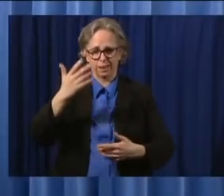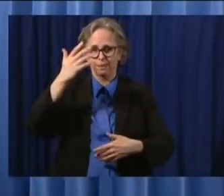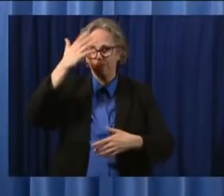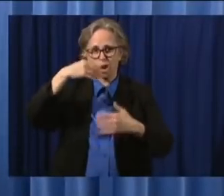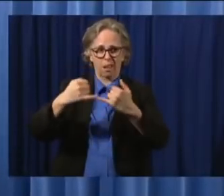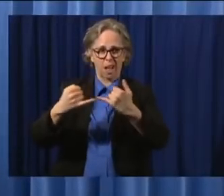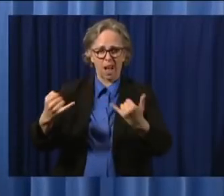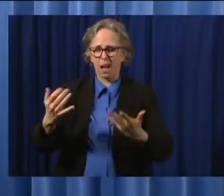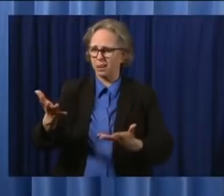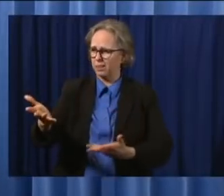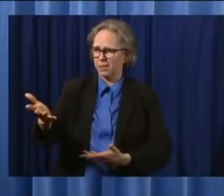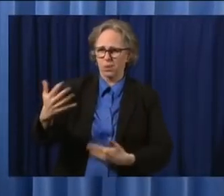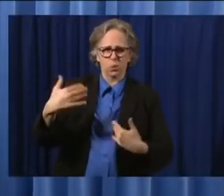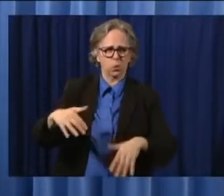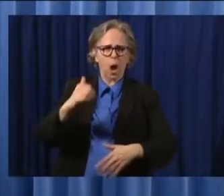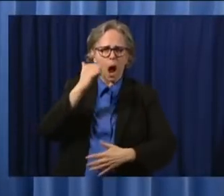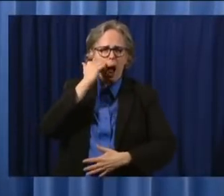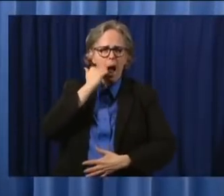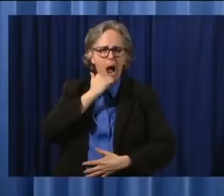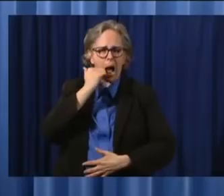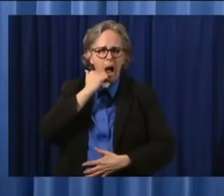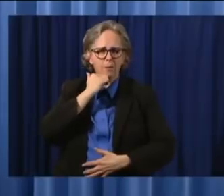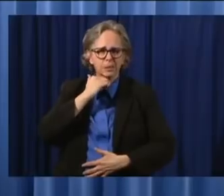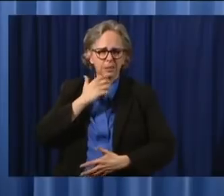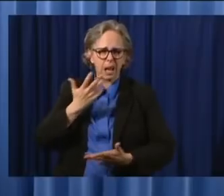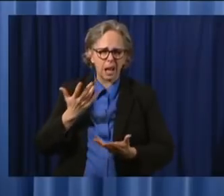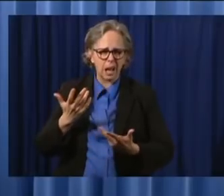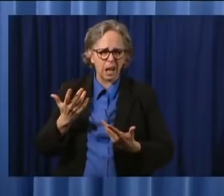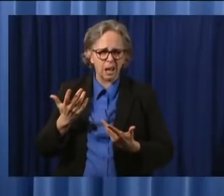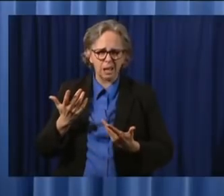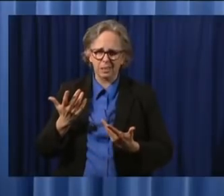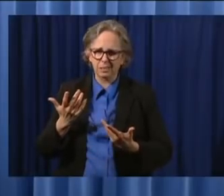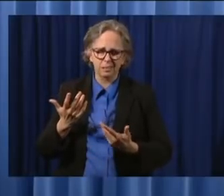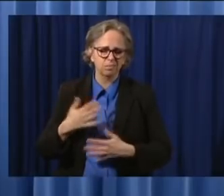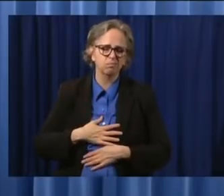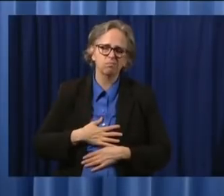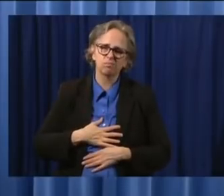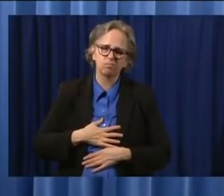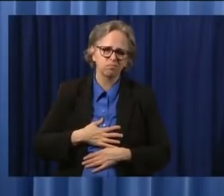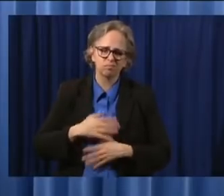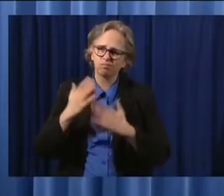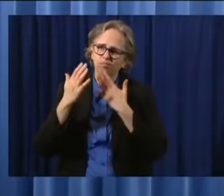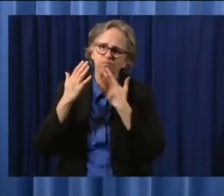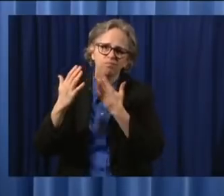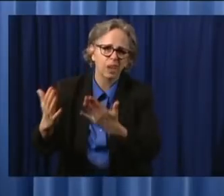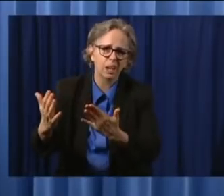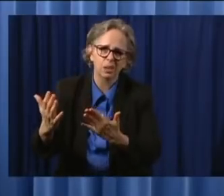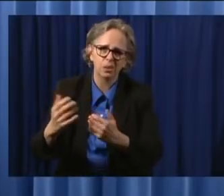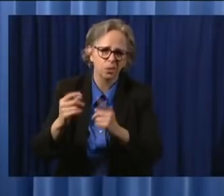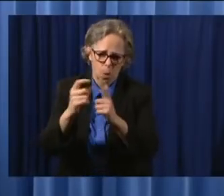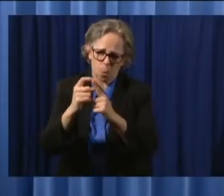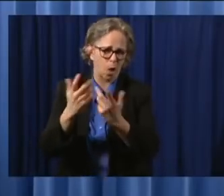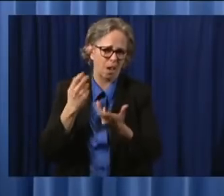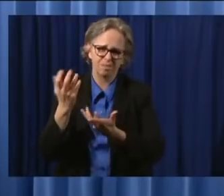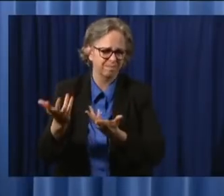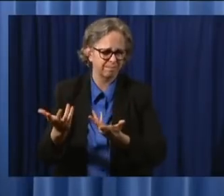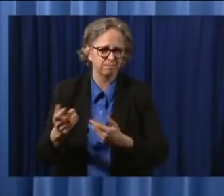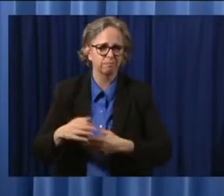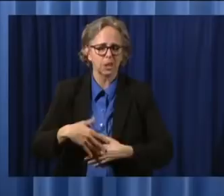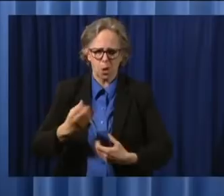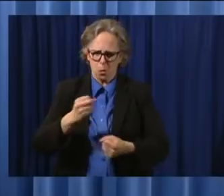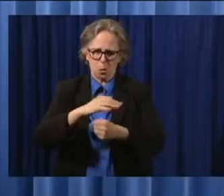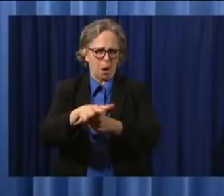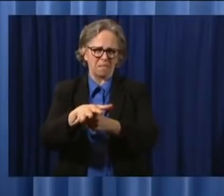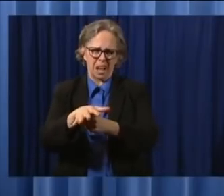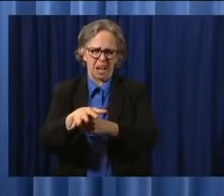day. When the coronavirus began invading our communities, our doctors, our